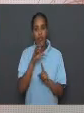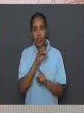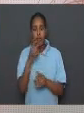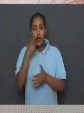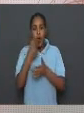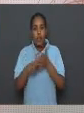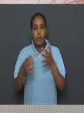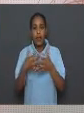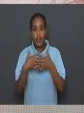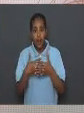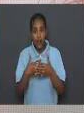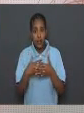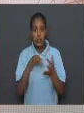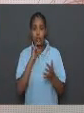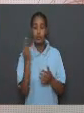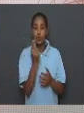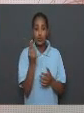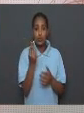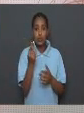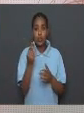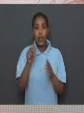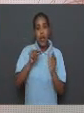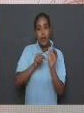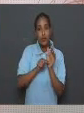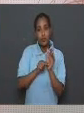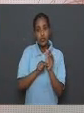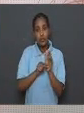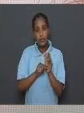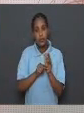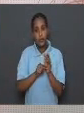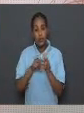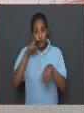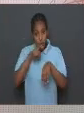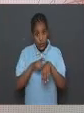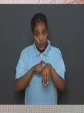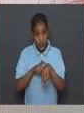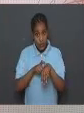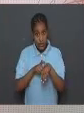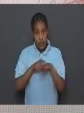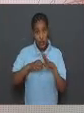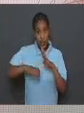the anode during the electro-refining of copper?